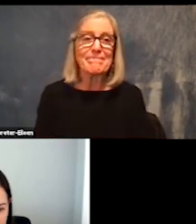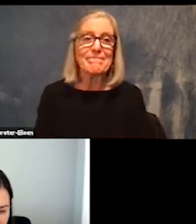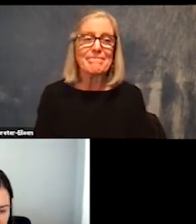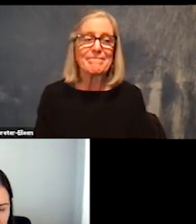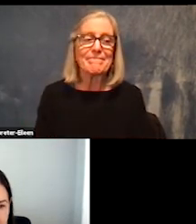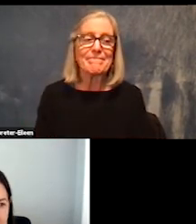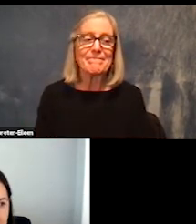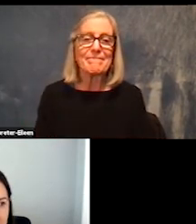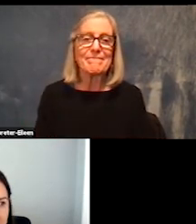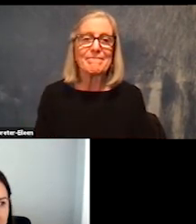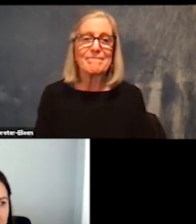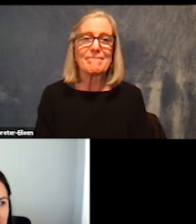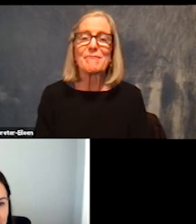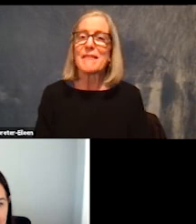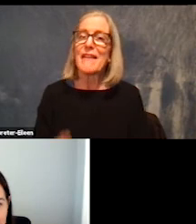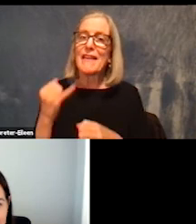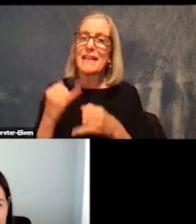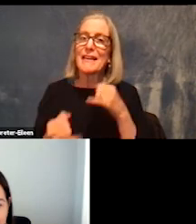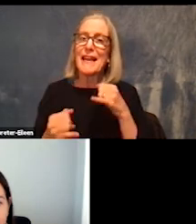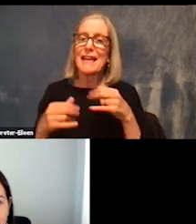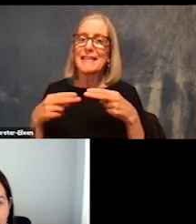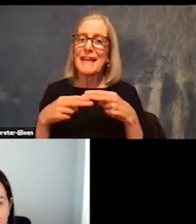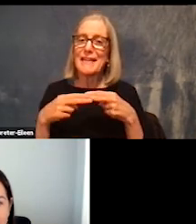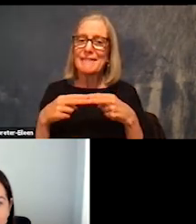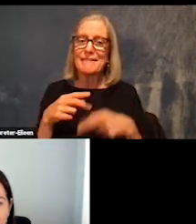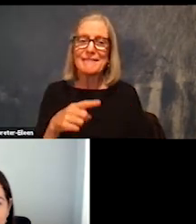go to the last slide.